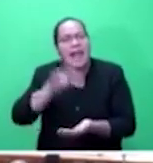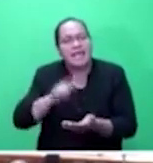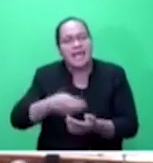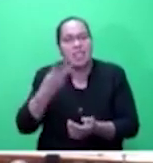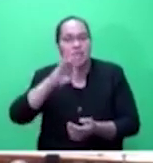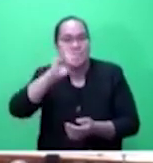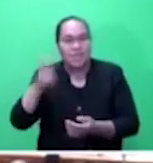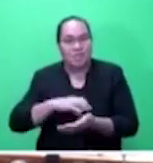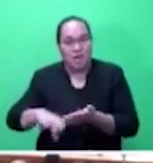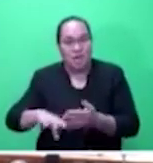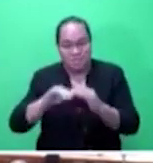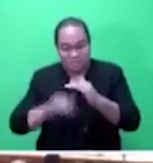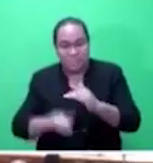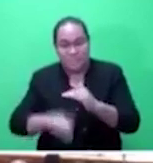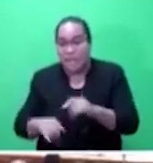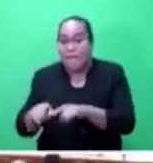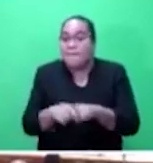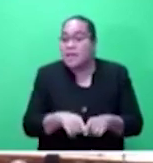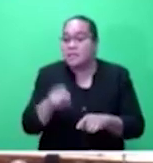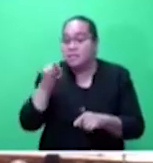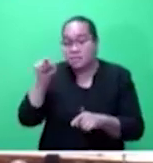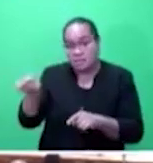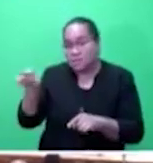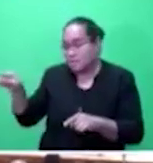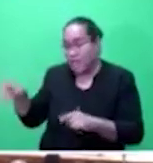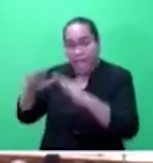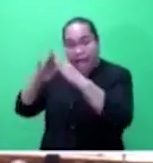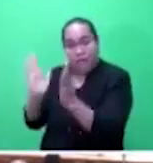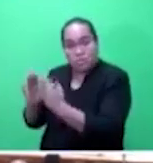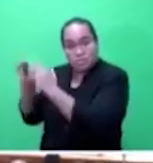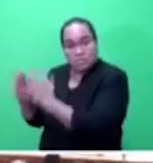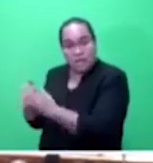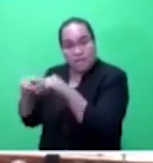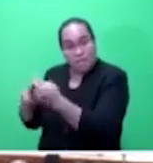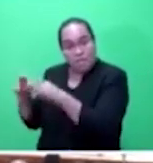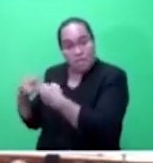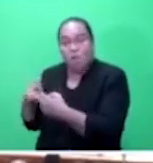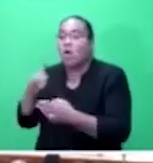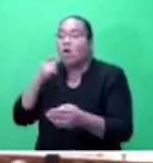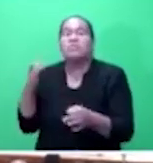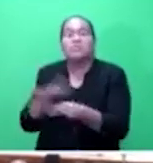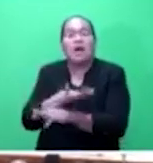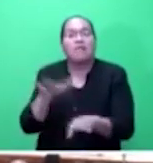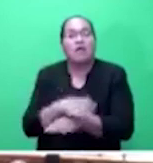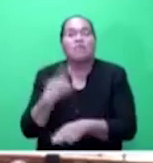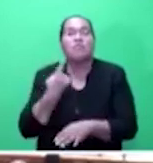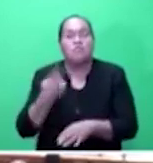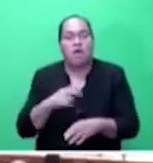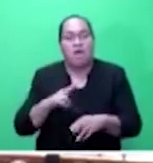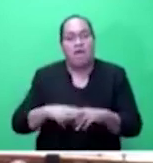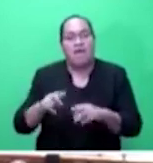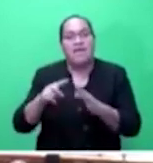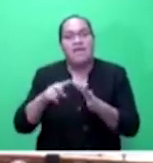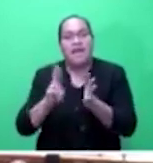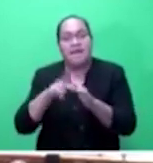That means 100% of the electricity costs up to the first 100 units will be covered by EFL and government, the